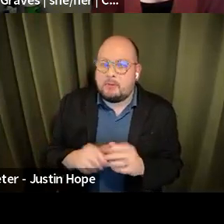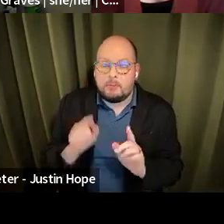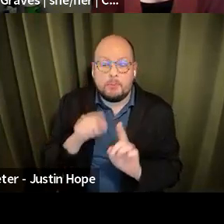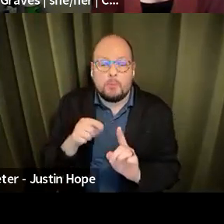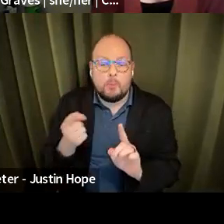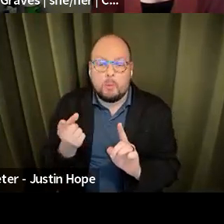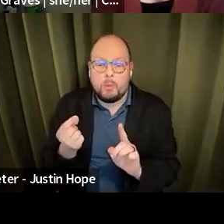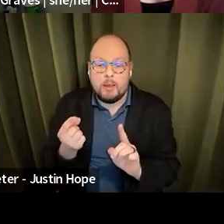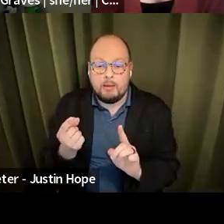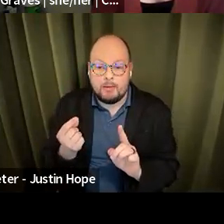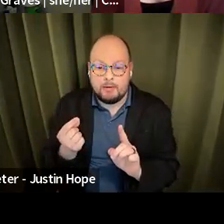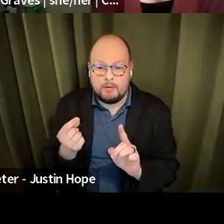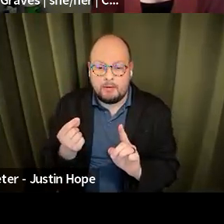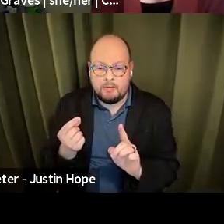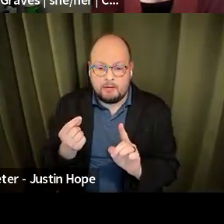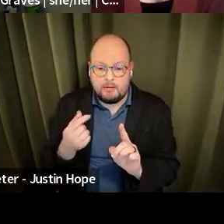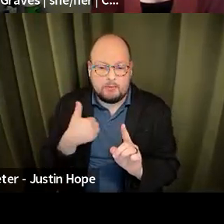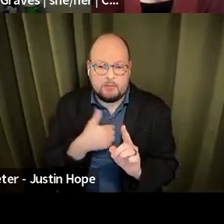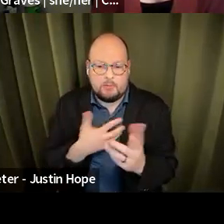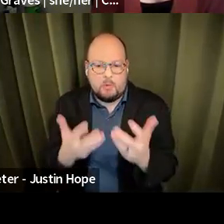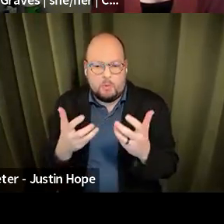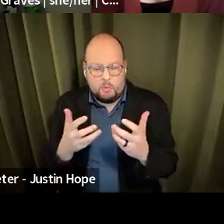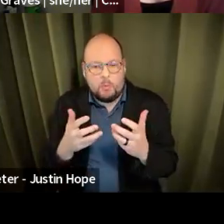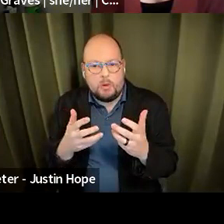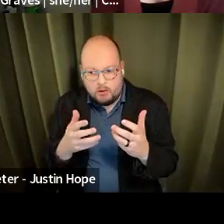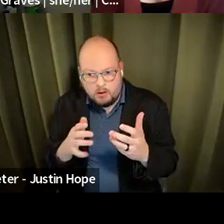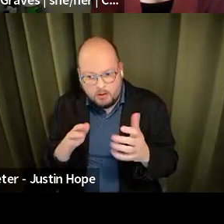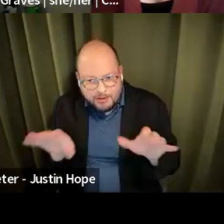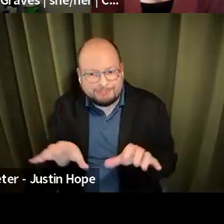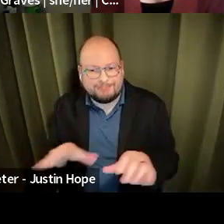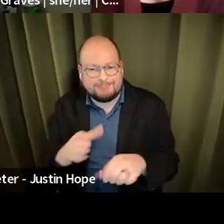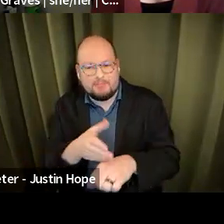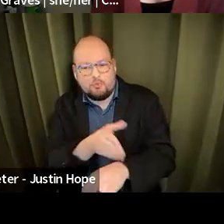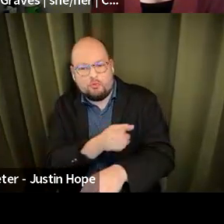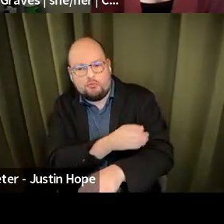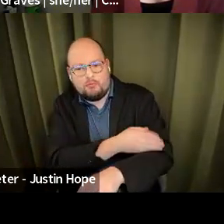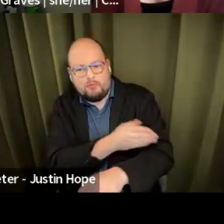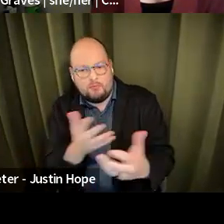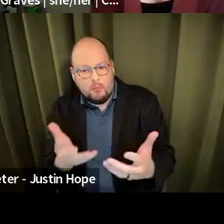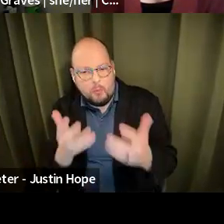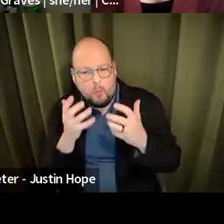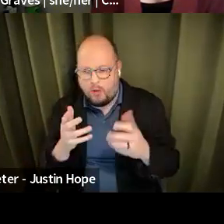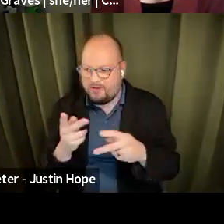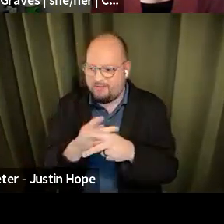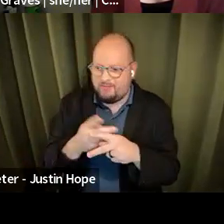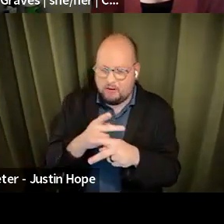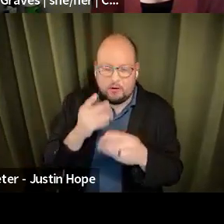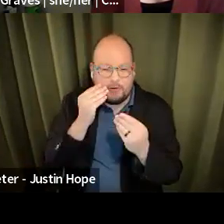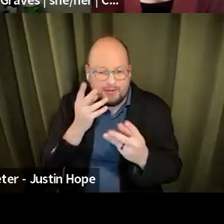can do performance improvement through different channels of communication that we may get information